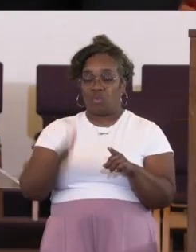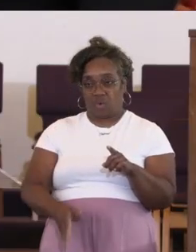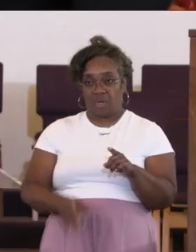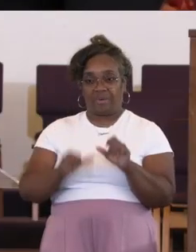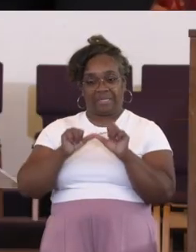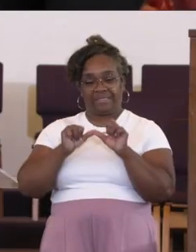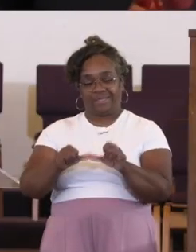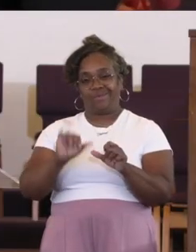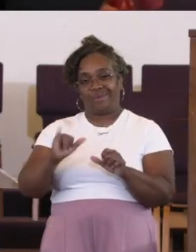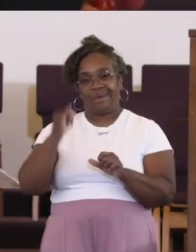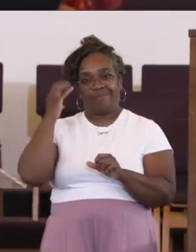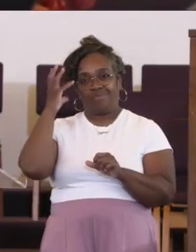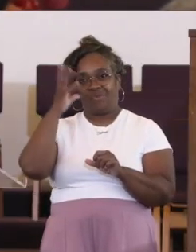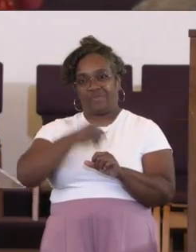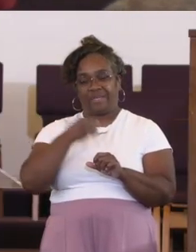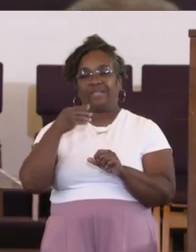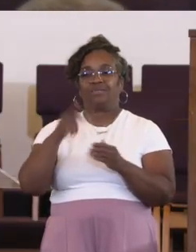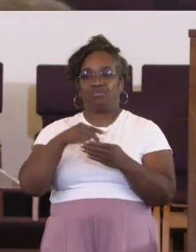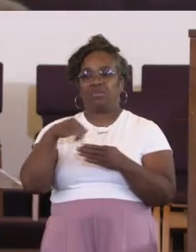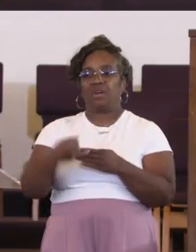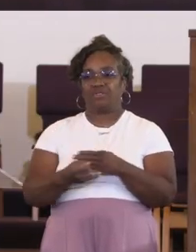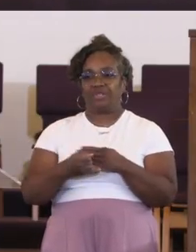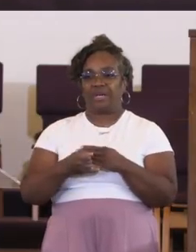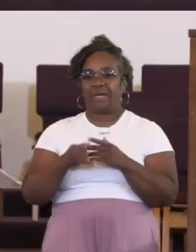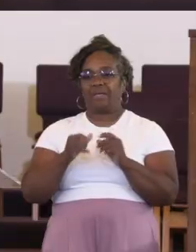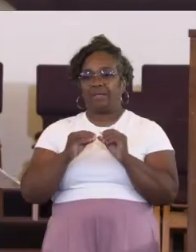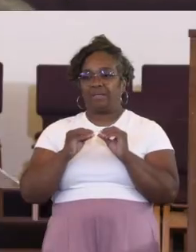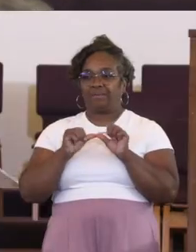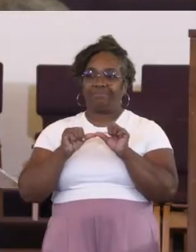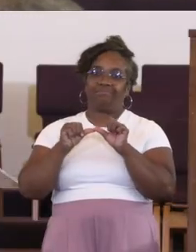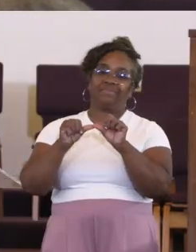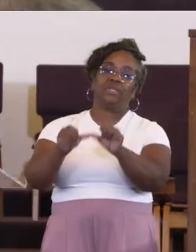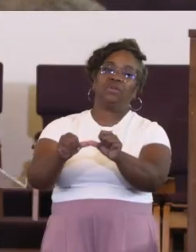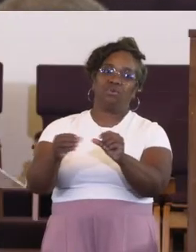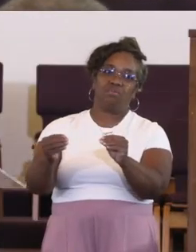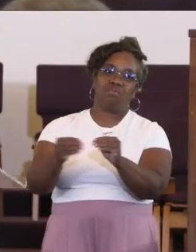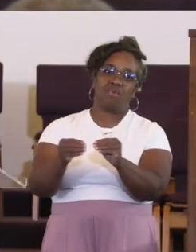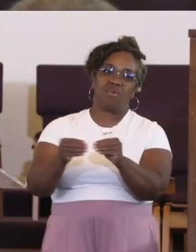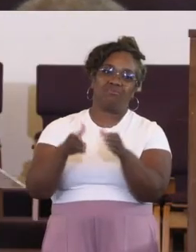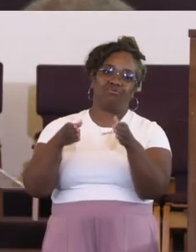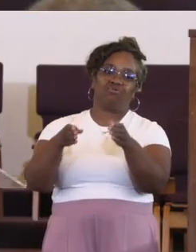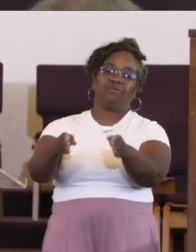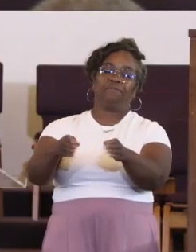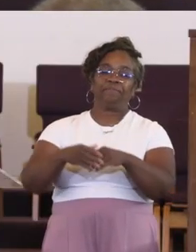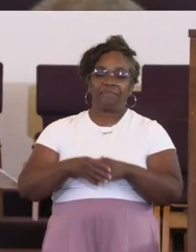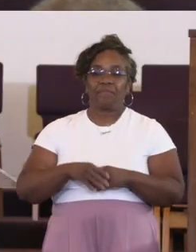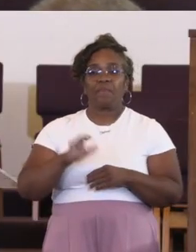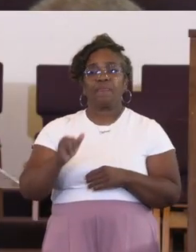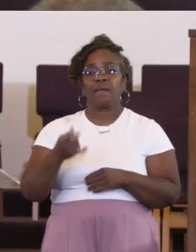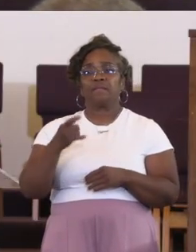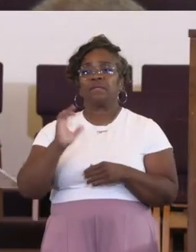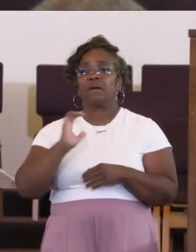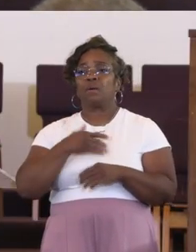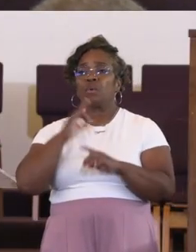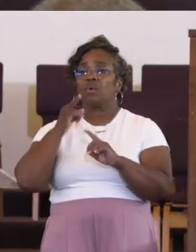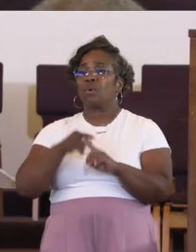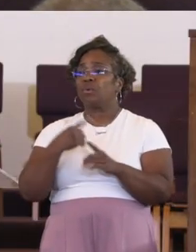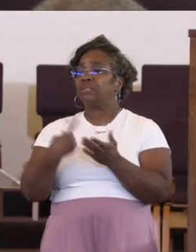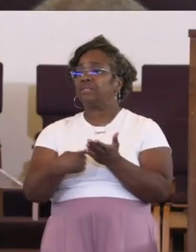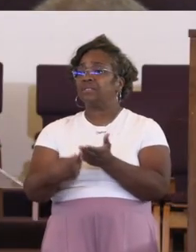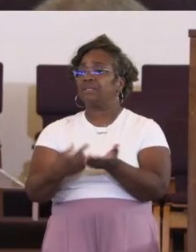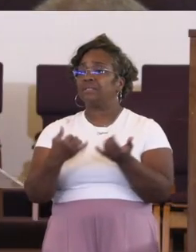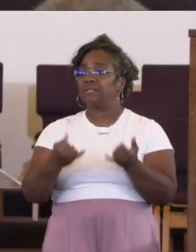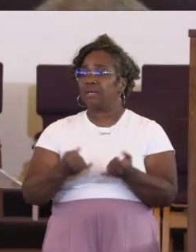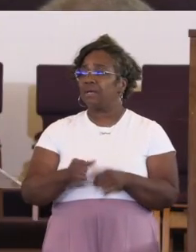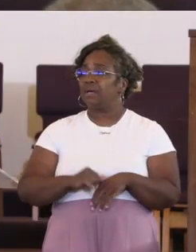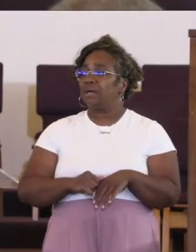Warren streetscape and take it down even further. So those are the kinds of things we want to talk about. Those of you who have been here